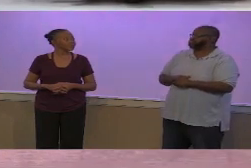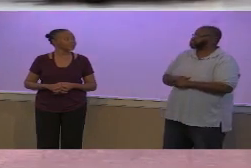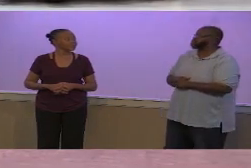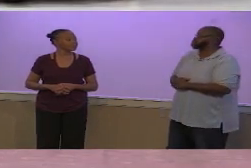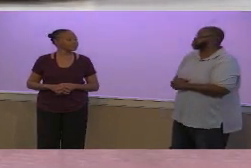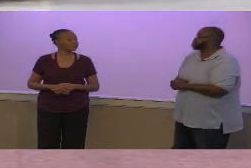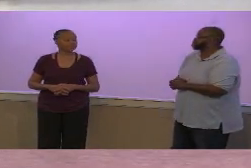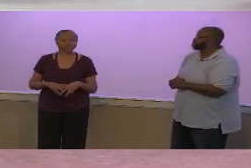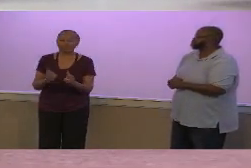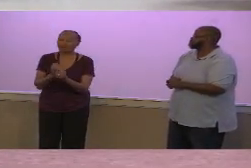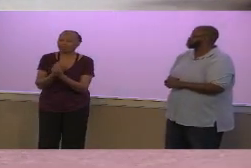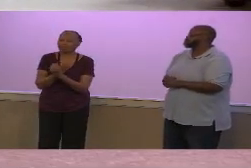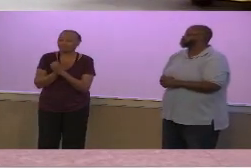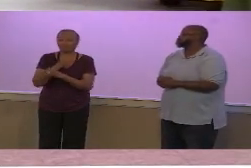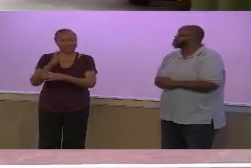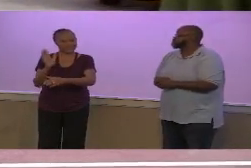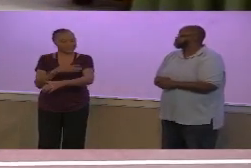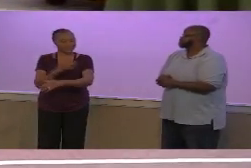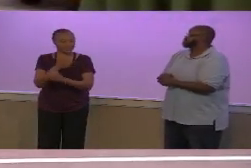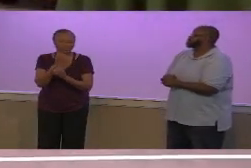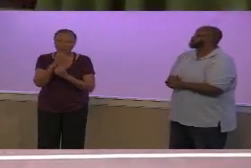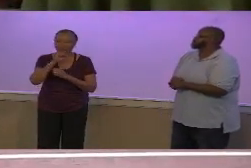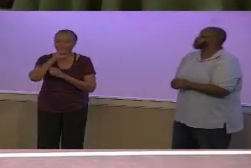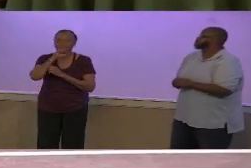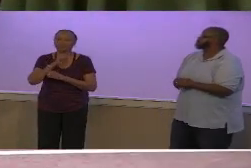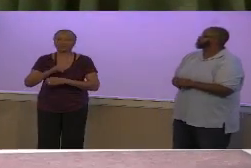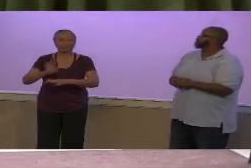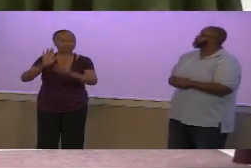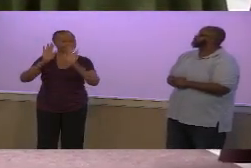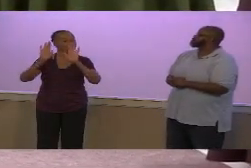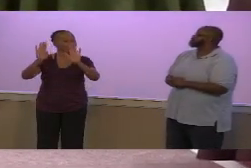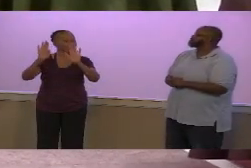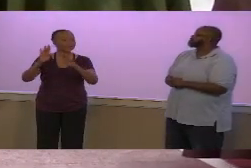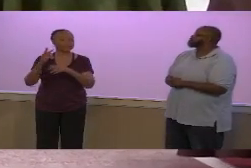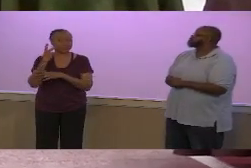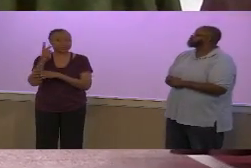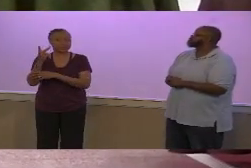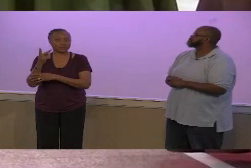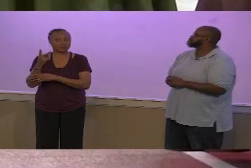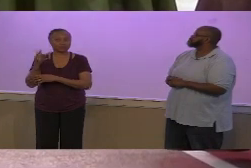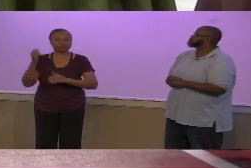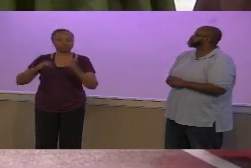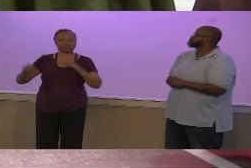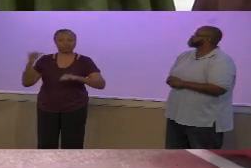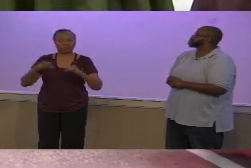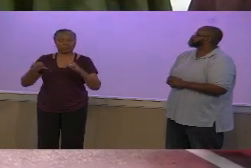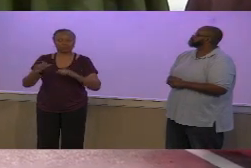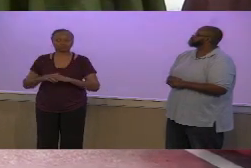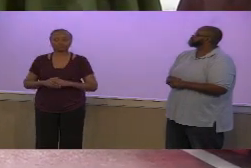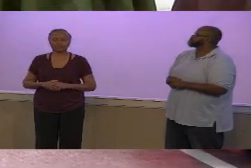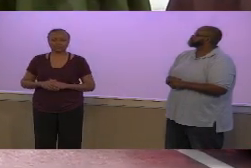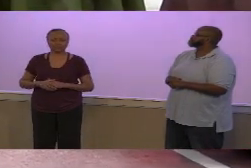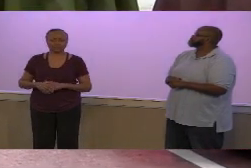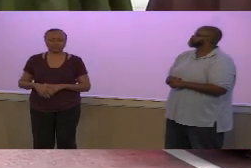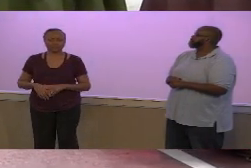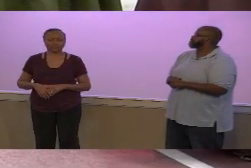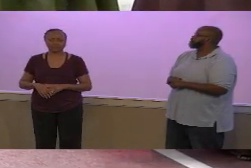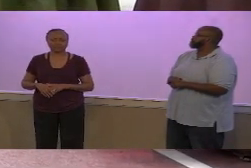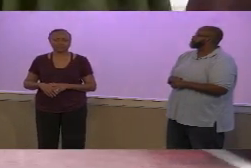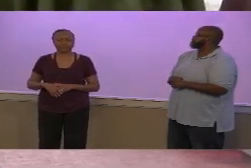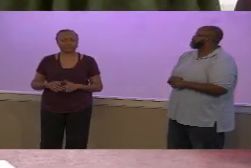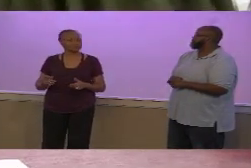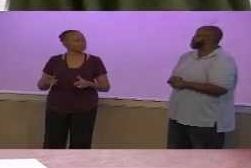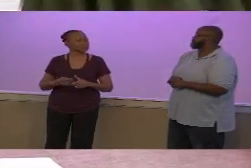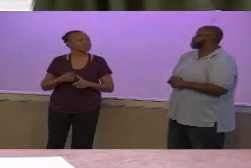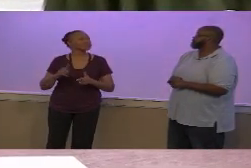Oh, I just love that song. It's going to be so amazing to see him perform even virtually. Then our